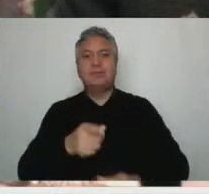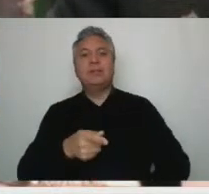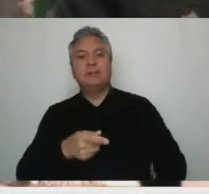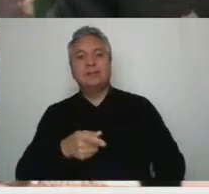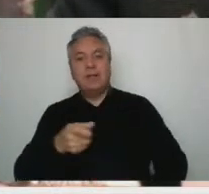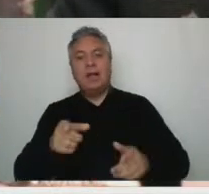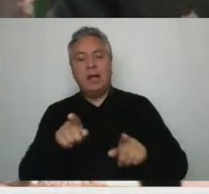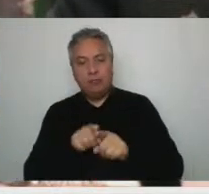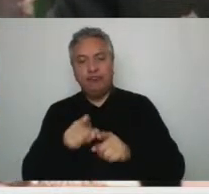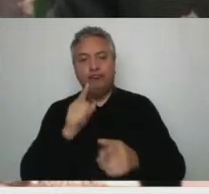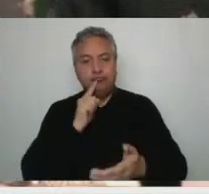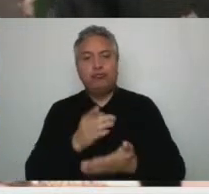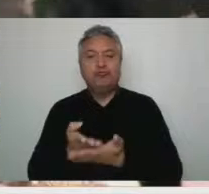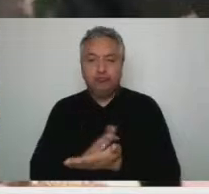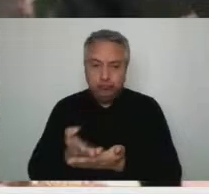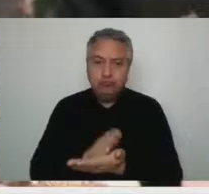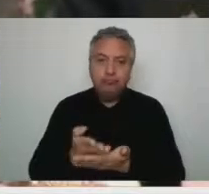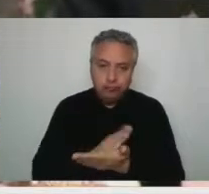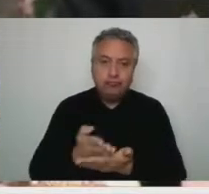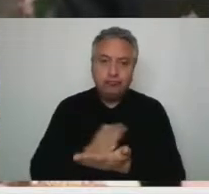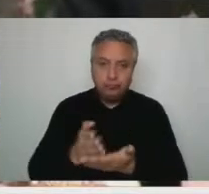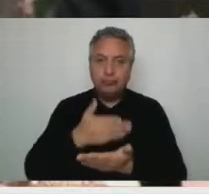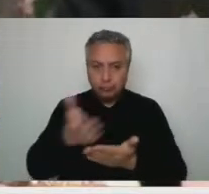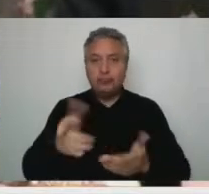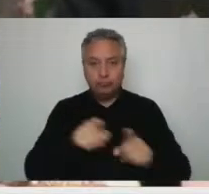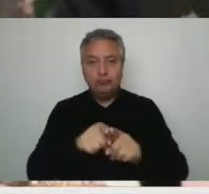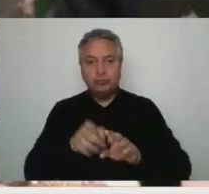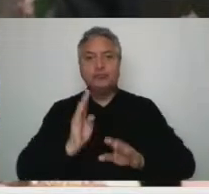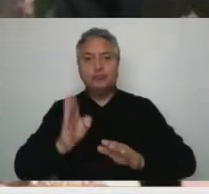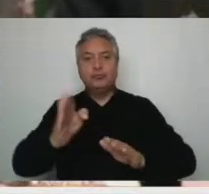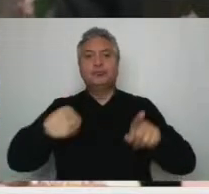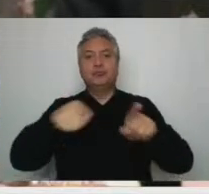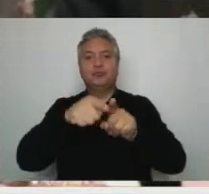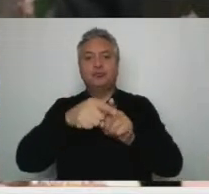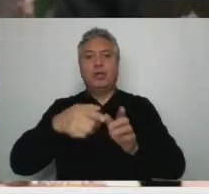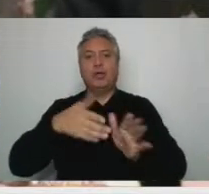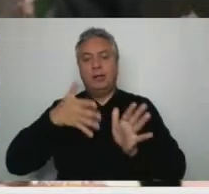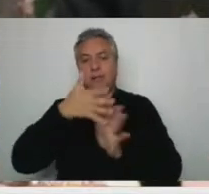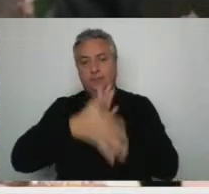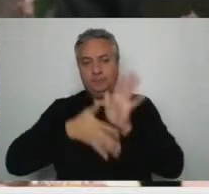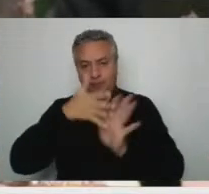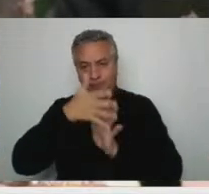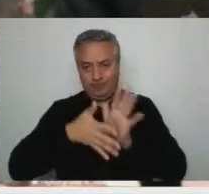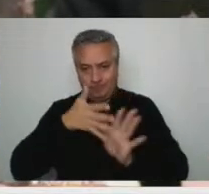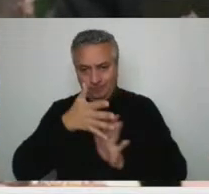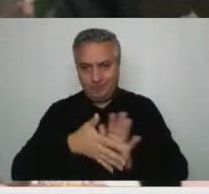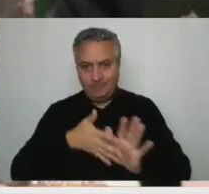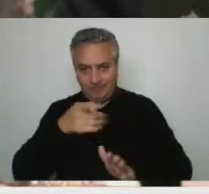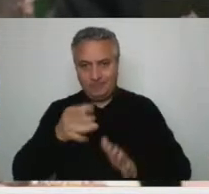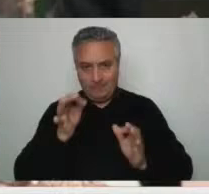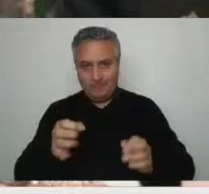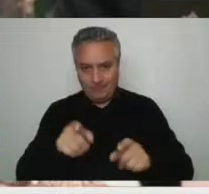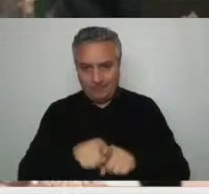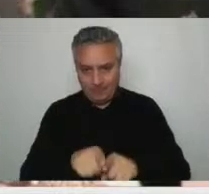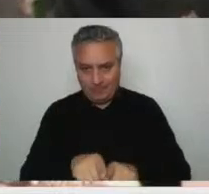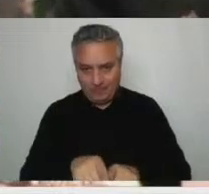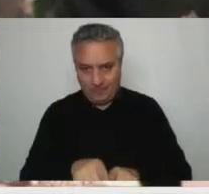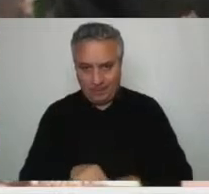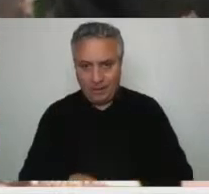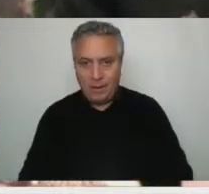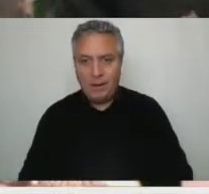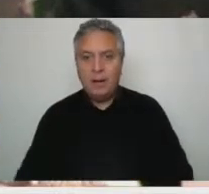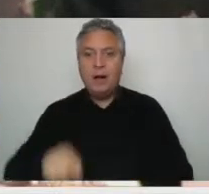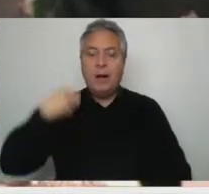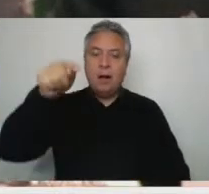simultaneous interpretation, English, Spanish, and sign language as well. In this panel, we have